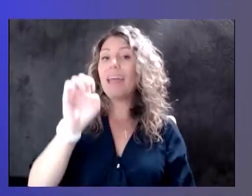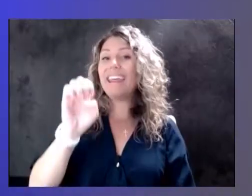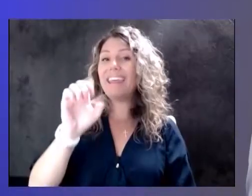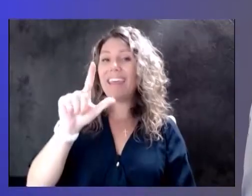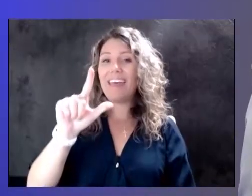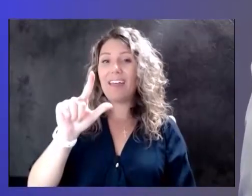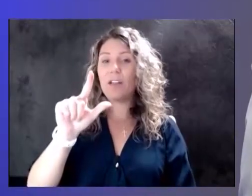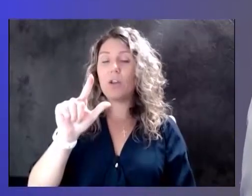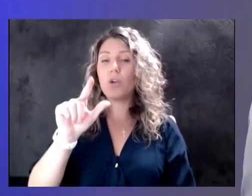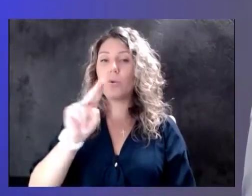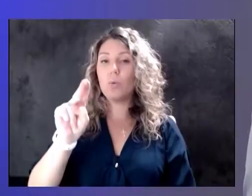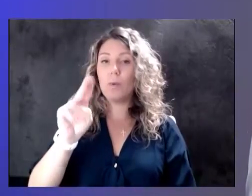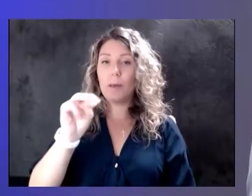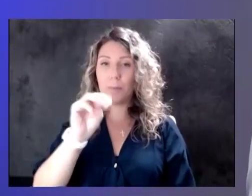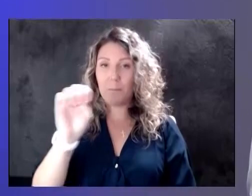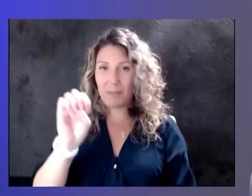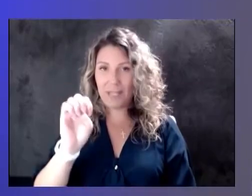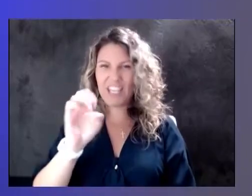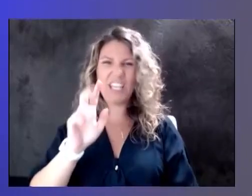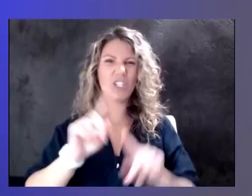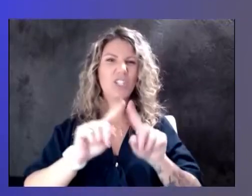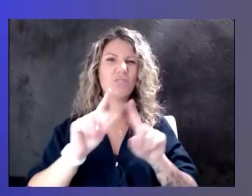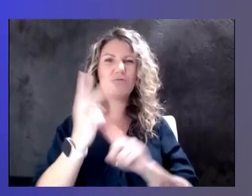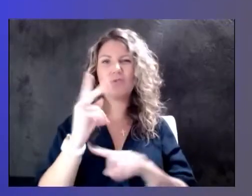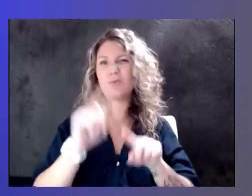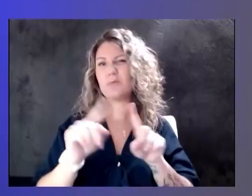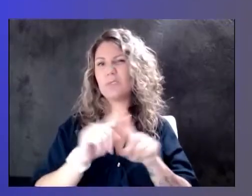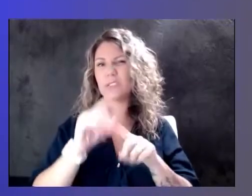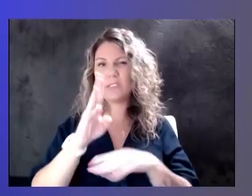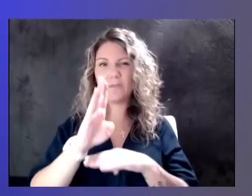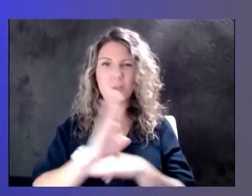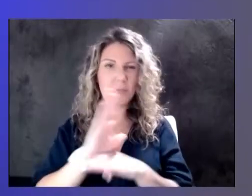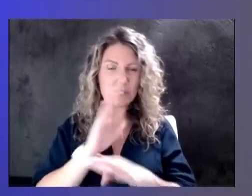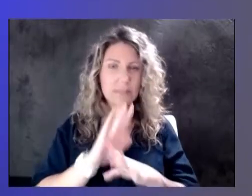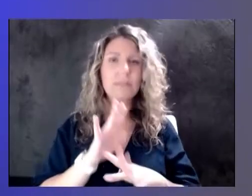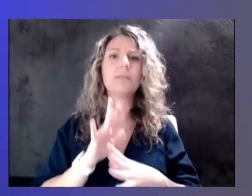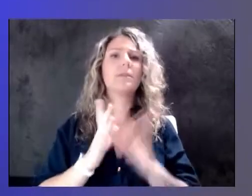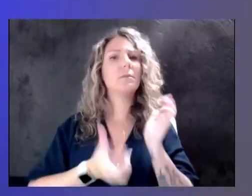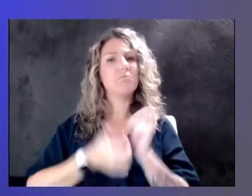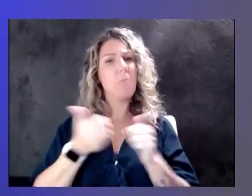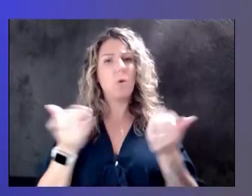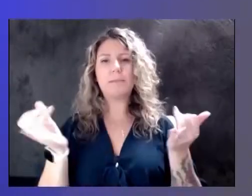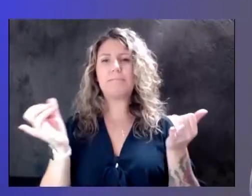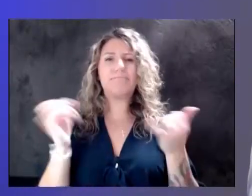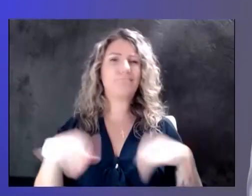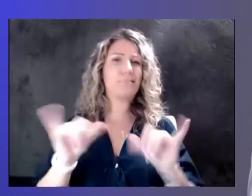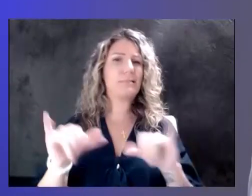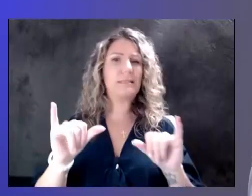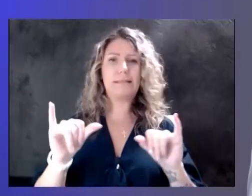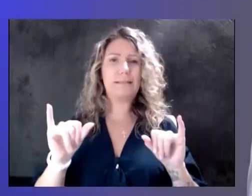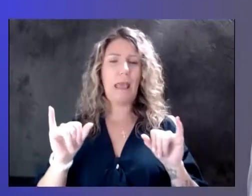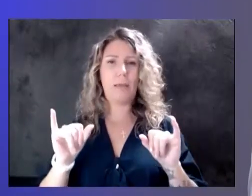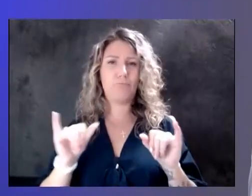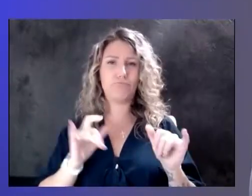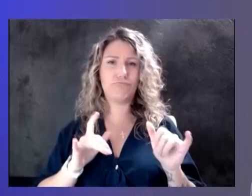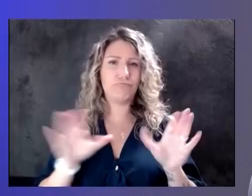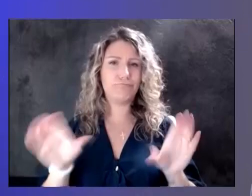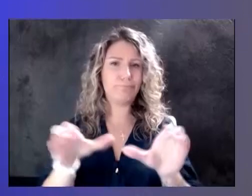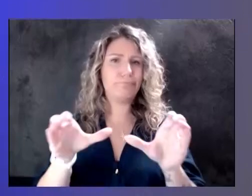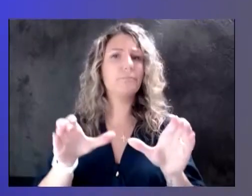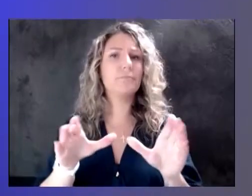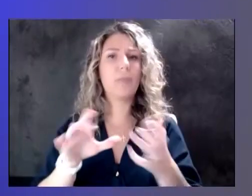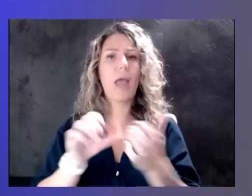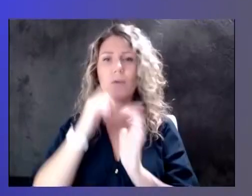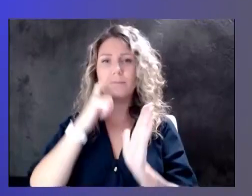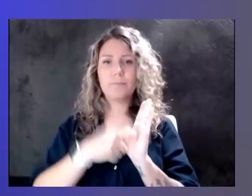ELLUME. So just 2 different vendors. Most of the data suggests that they perform equivalently. Okay. So not a big difference. The first